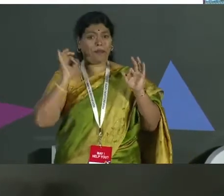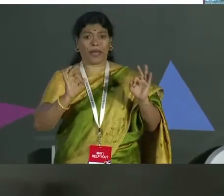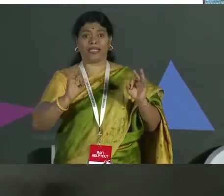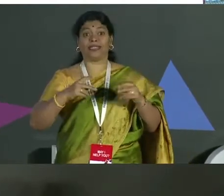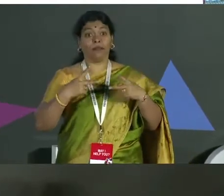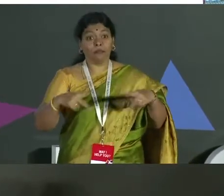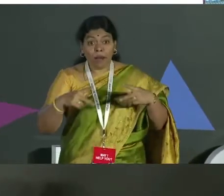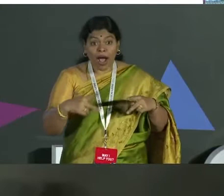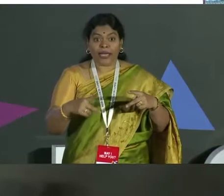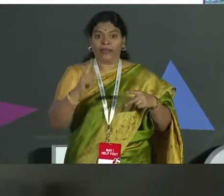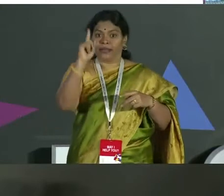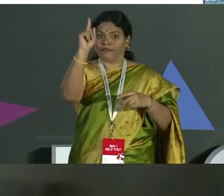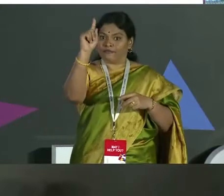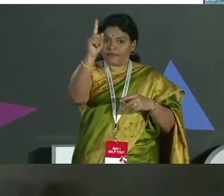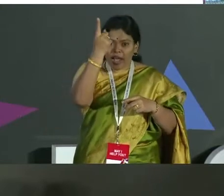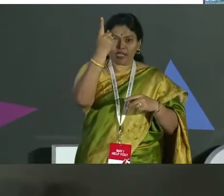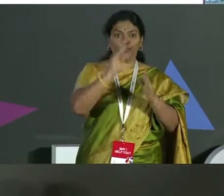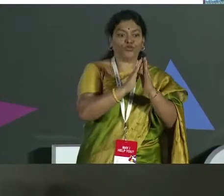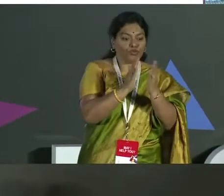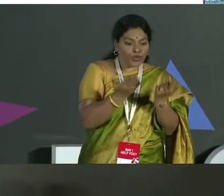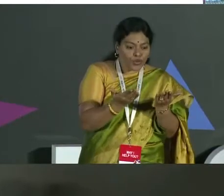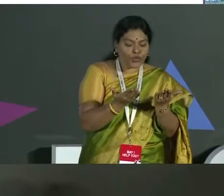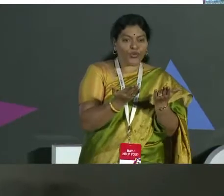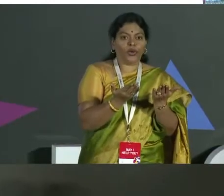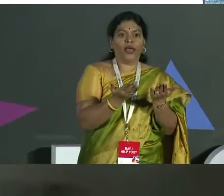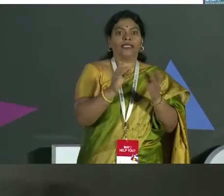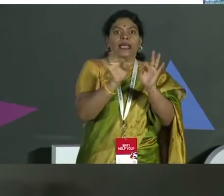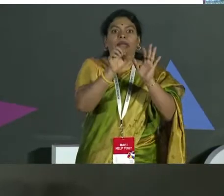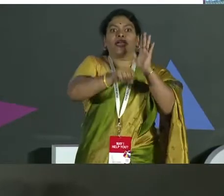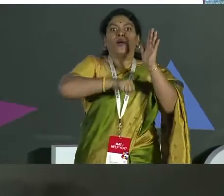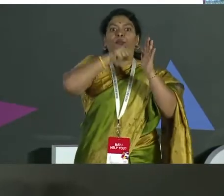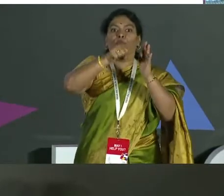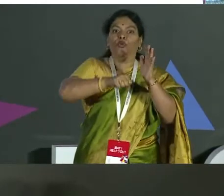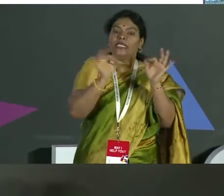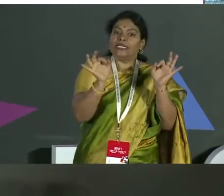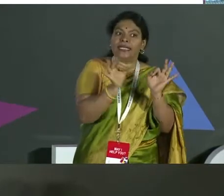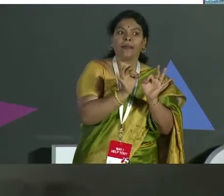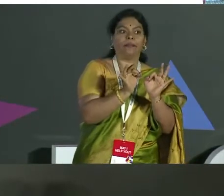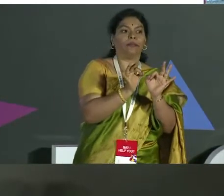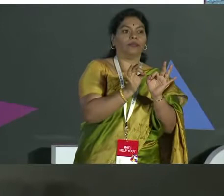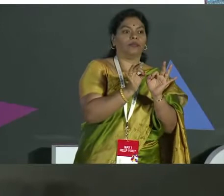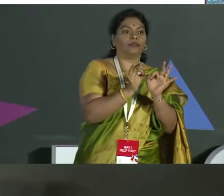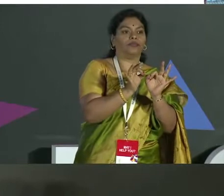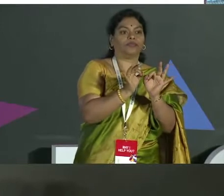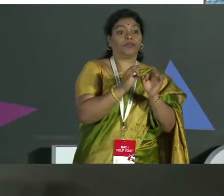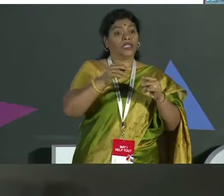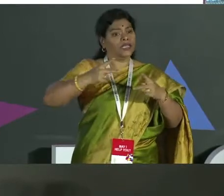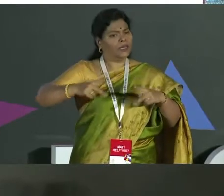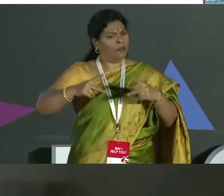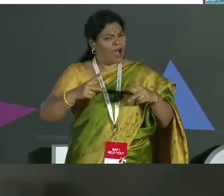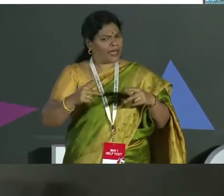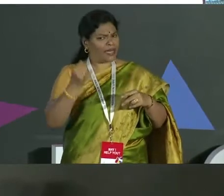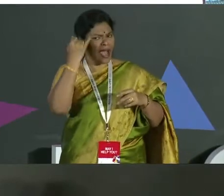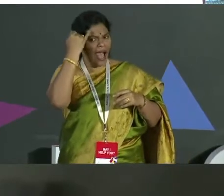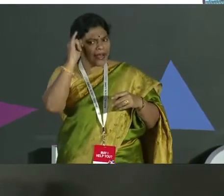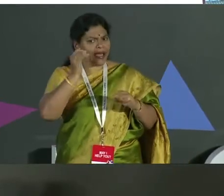first book that has a movie kind trailer. So tell me about the whole marketing aspect behind a book. Do you